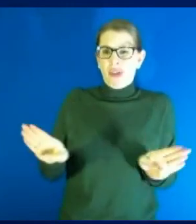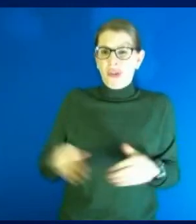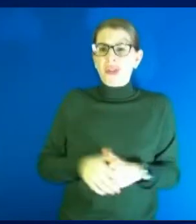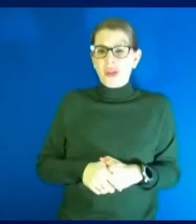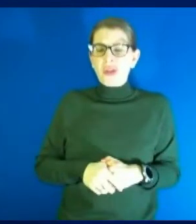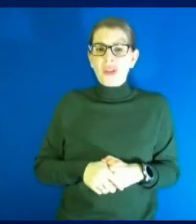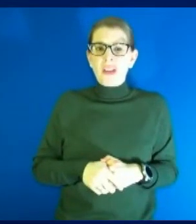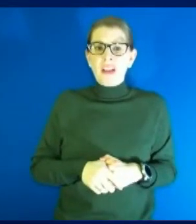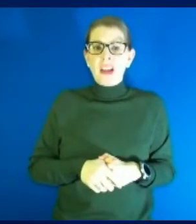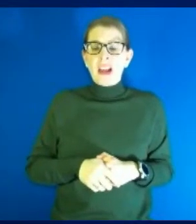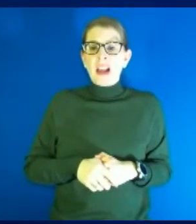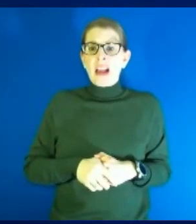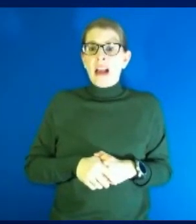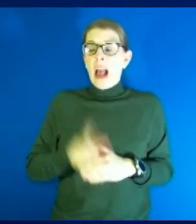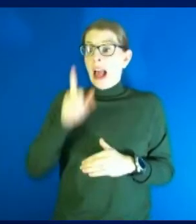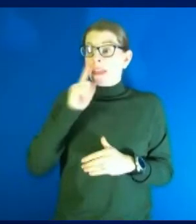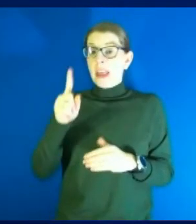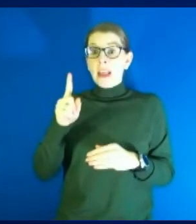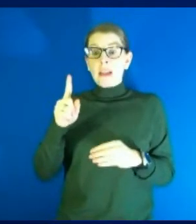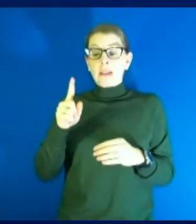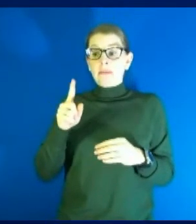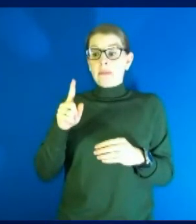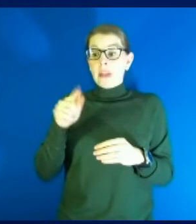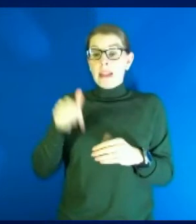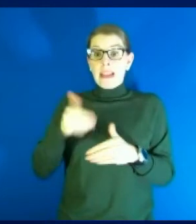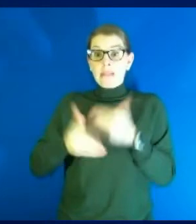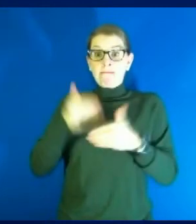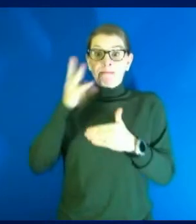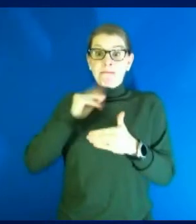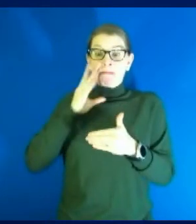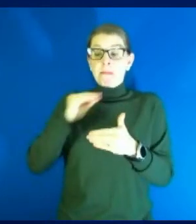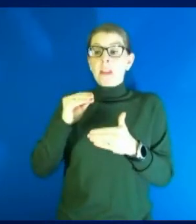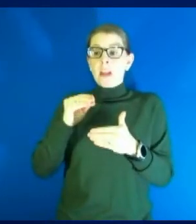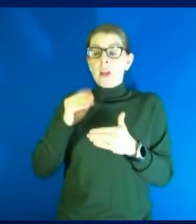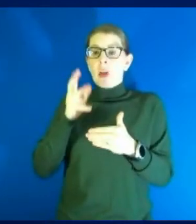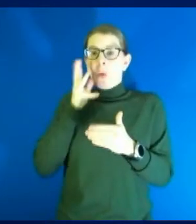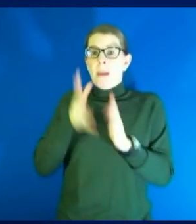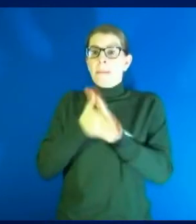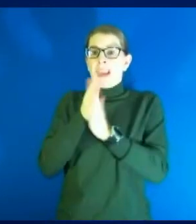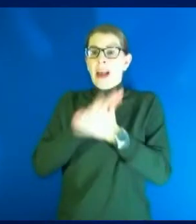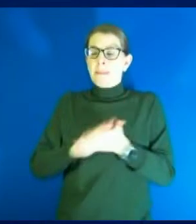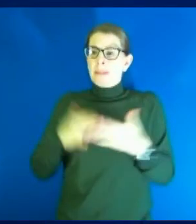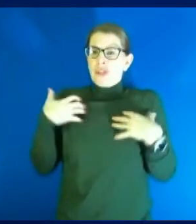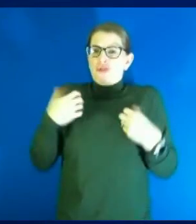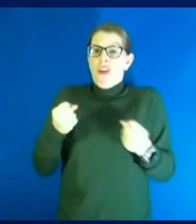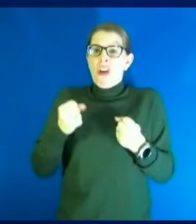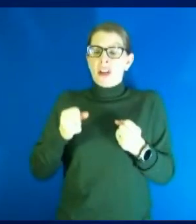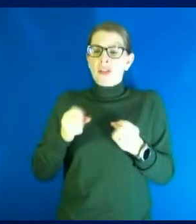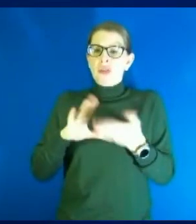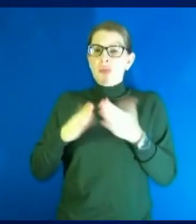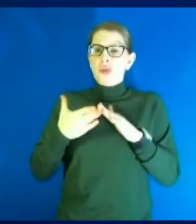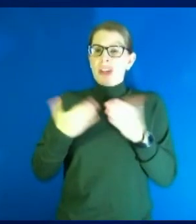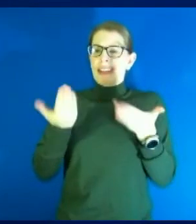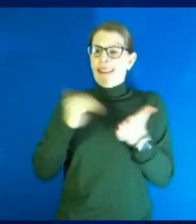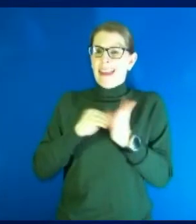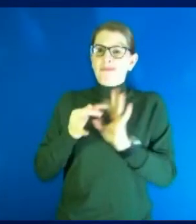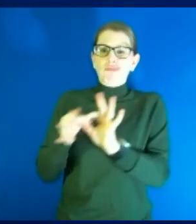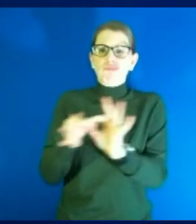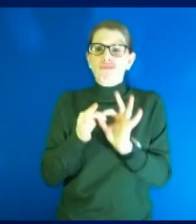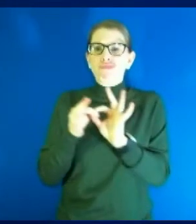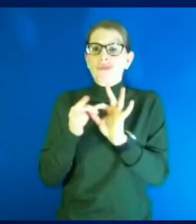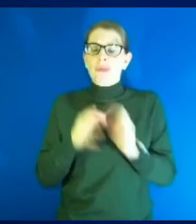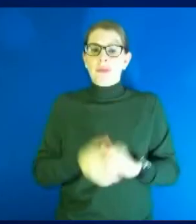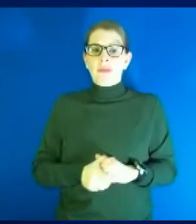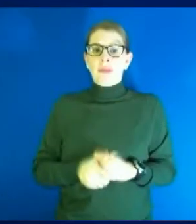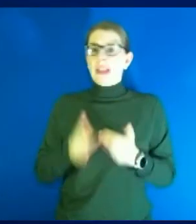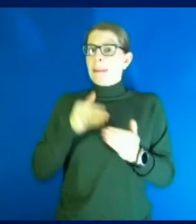this stronger, and we are ready to really rebuild trust and rebuild bridges to the community, no matter who